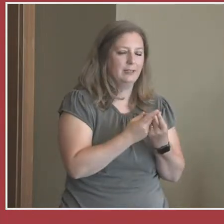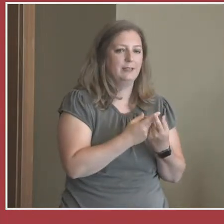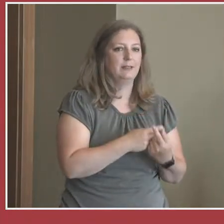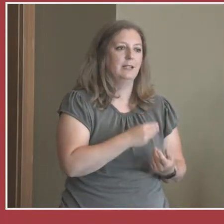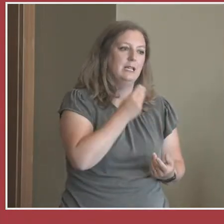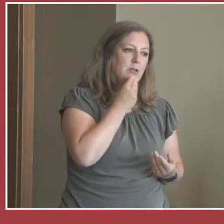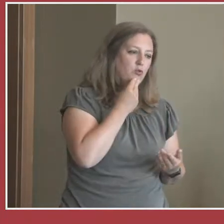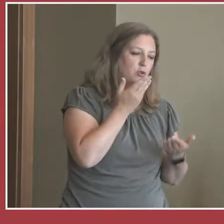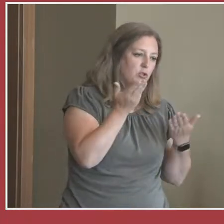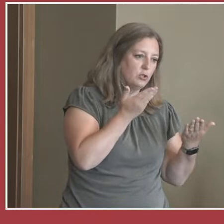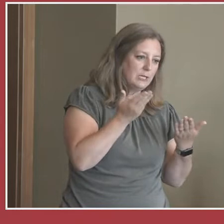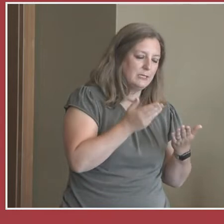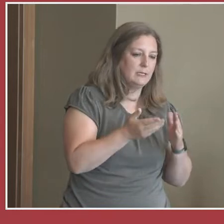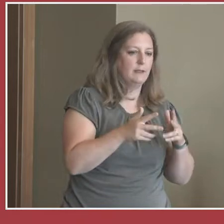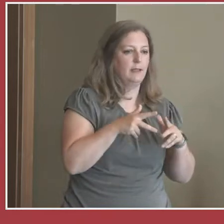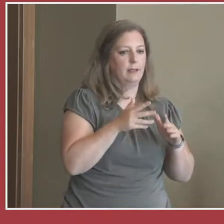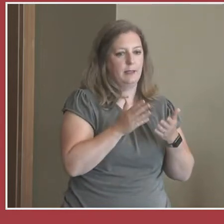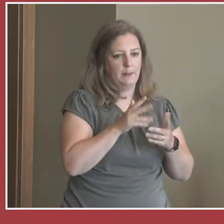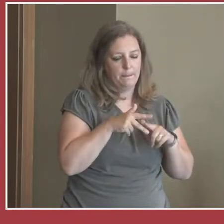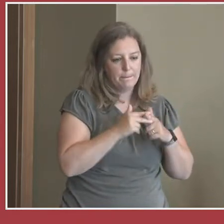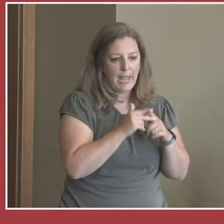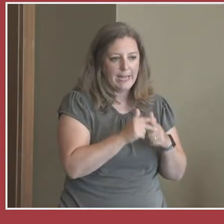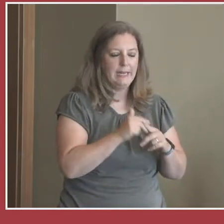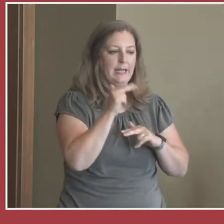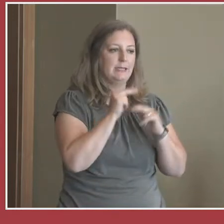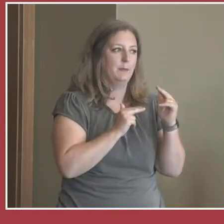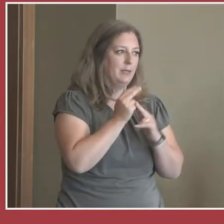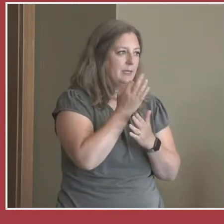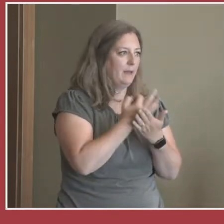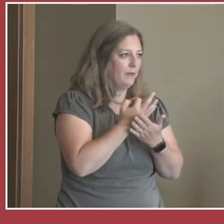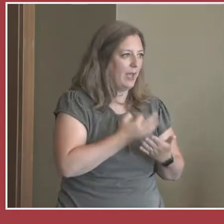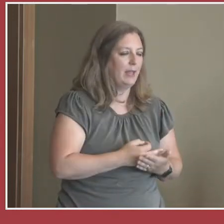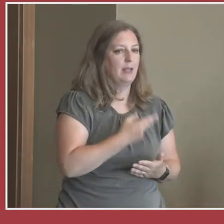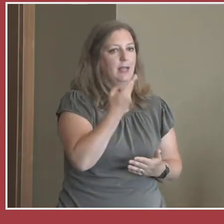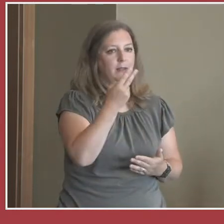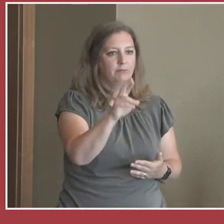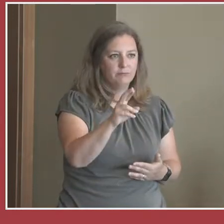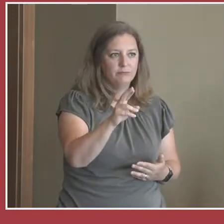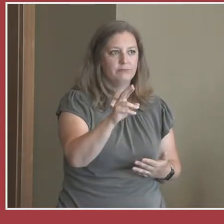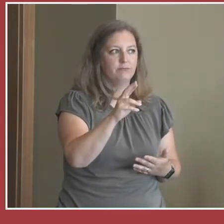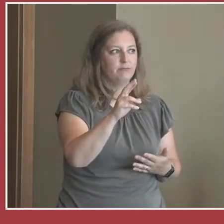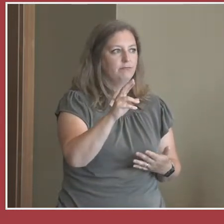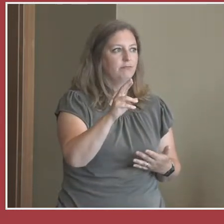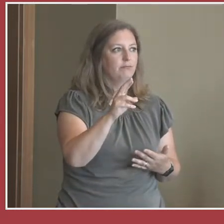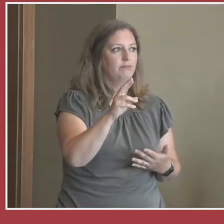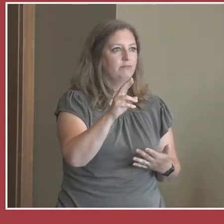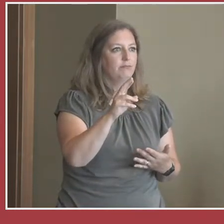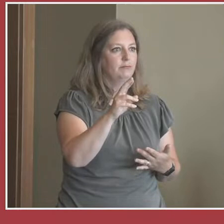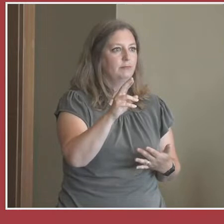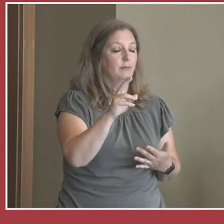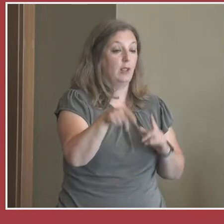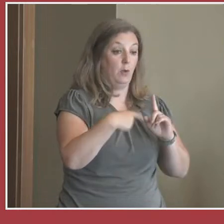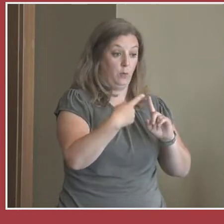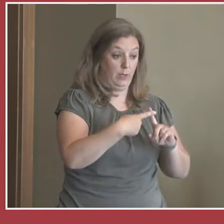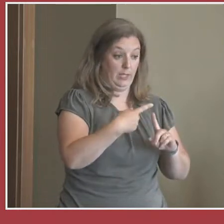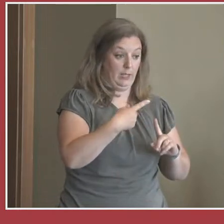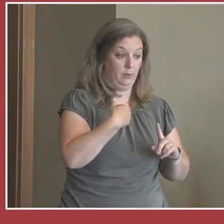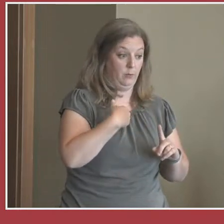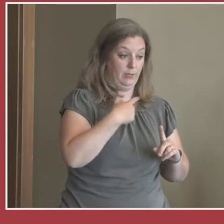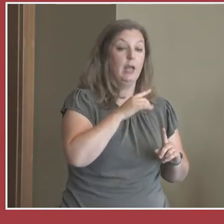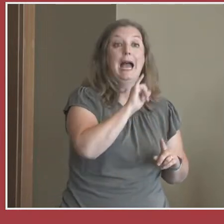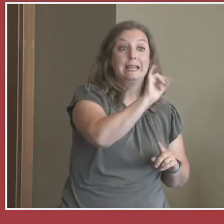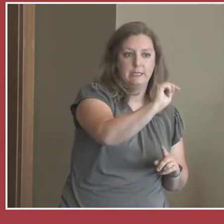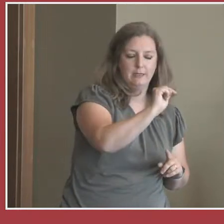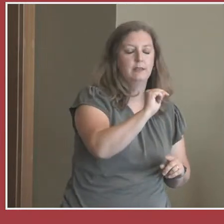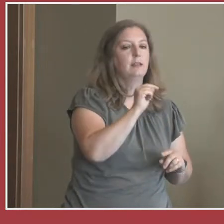nutrition services, maintenance, building, finance, human resources. When we talk IT, when